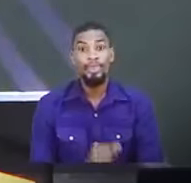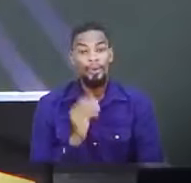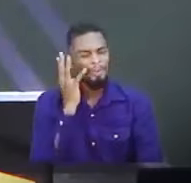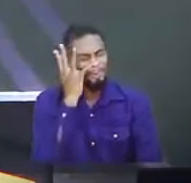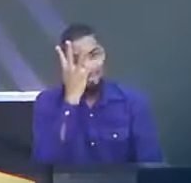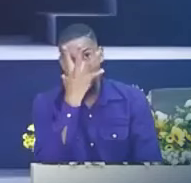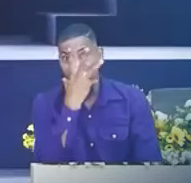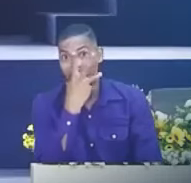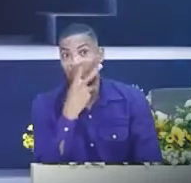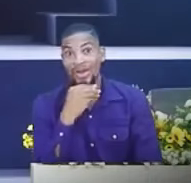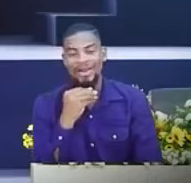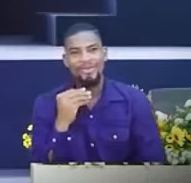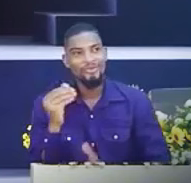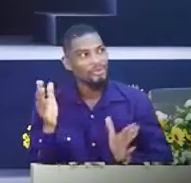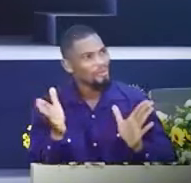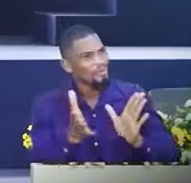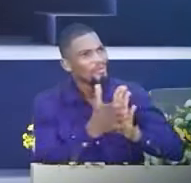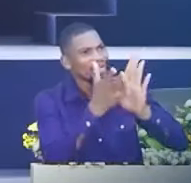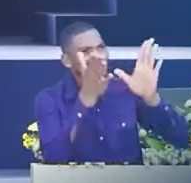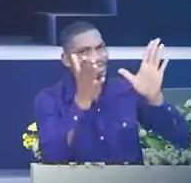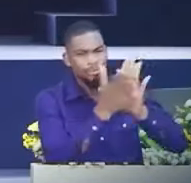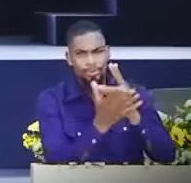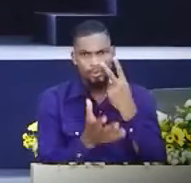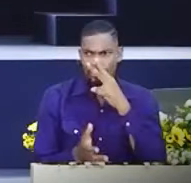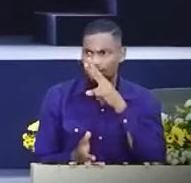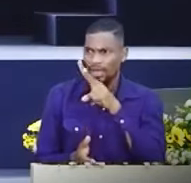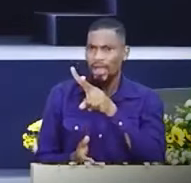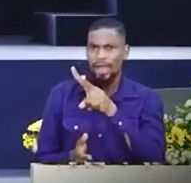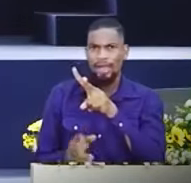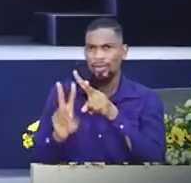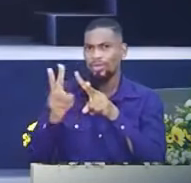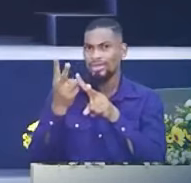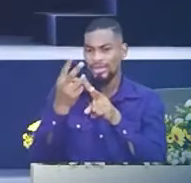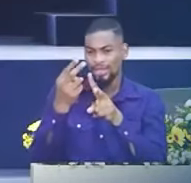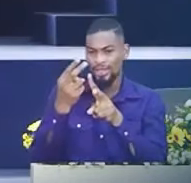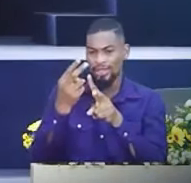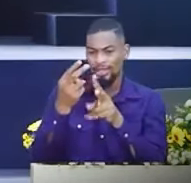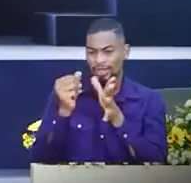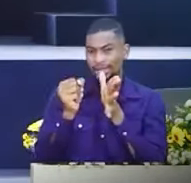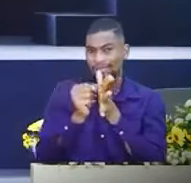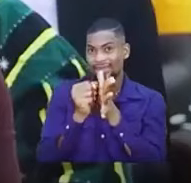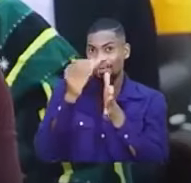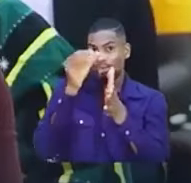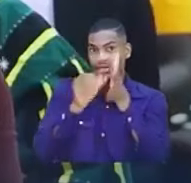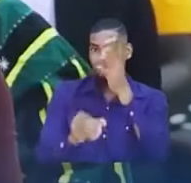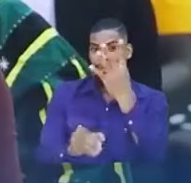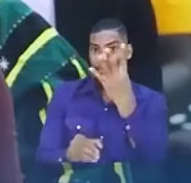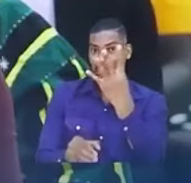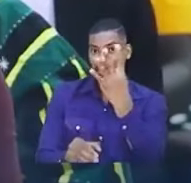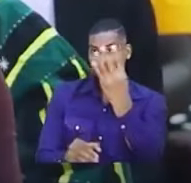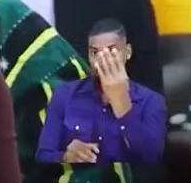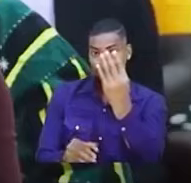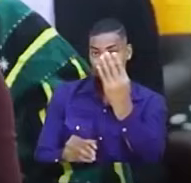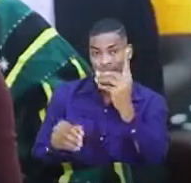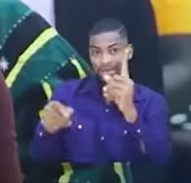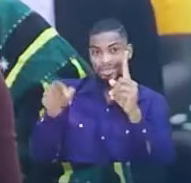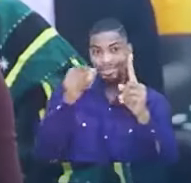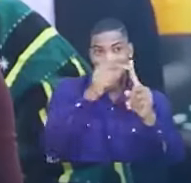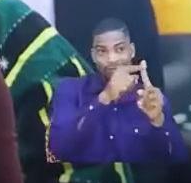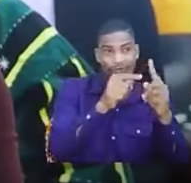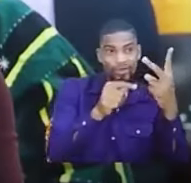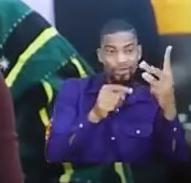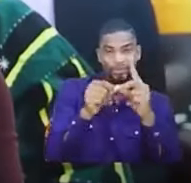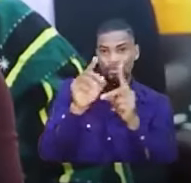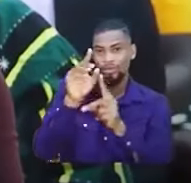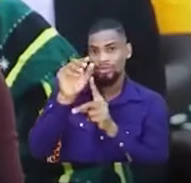appearance. Now, 2 Samuel chapter 14, verse 25 and 26. He